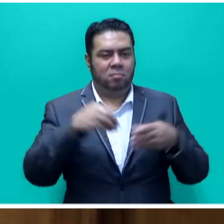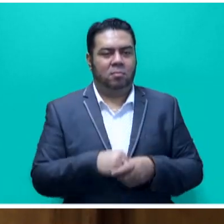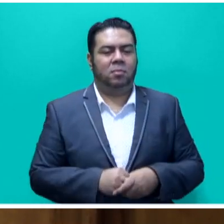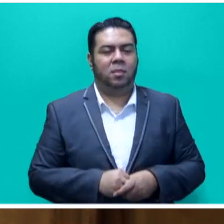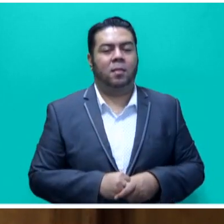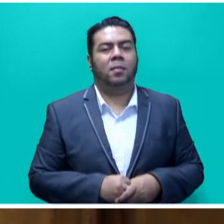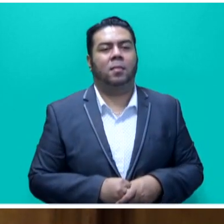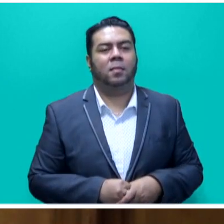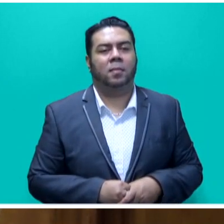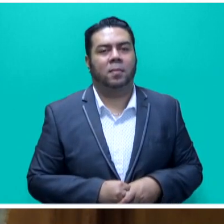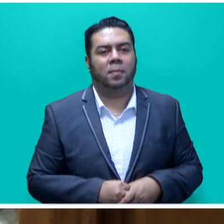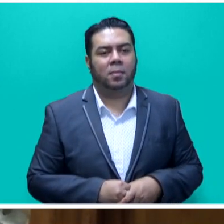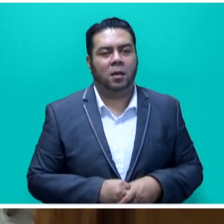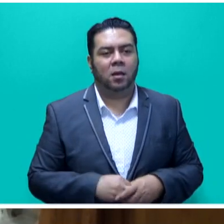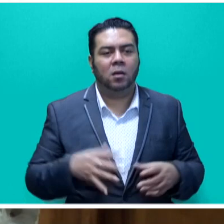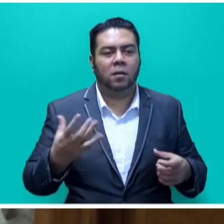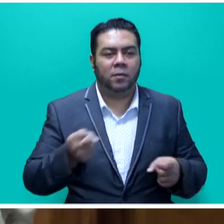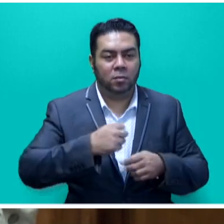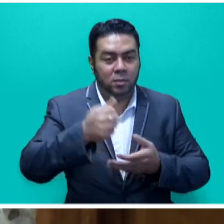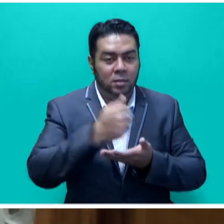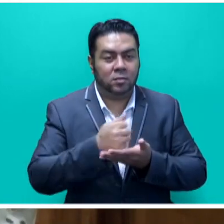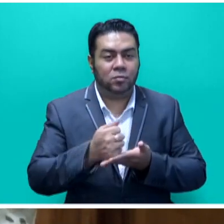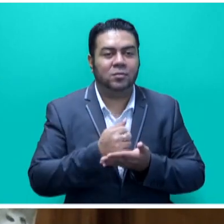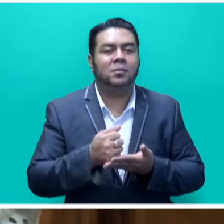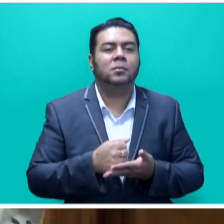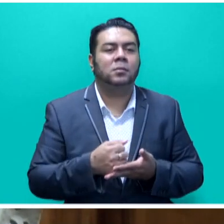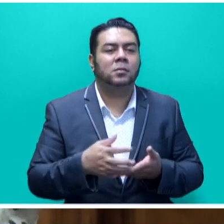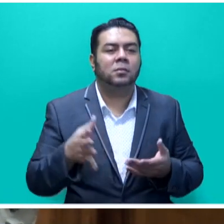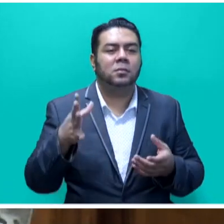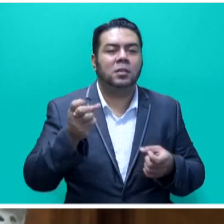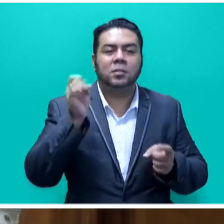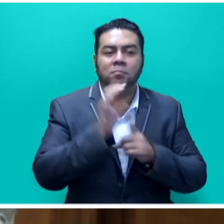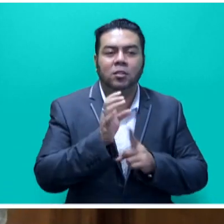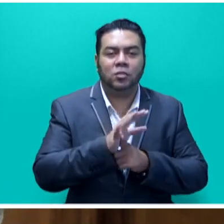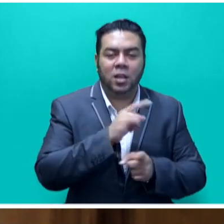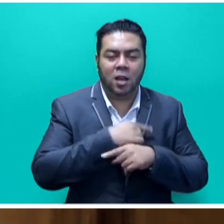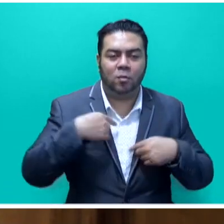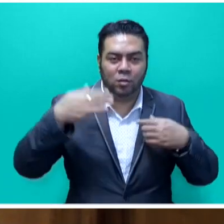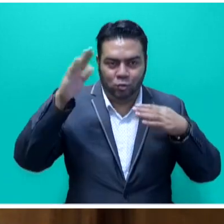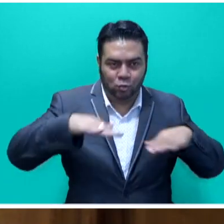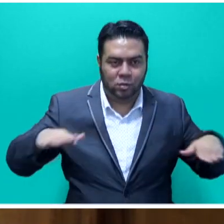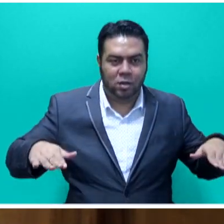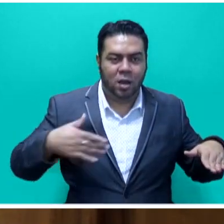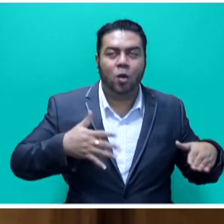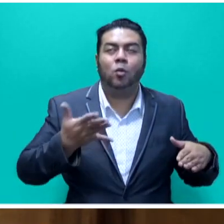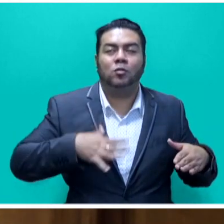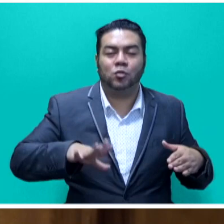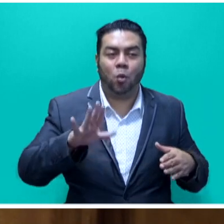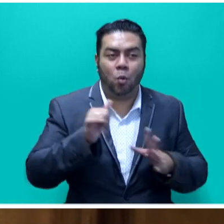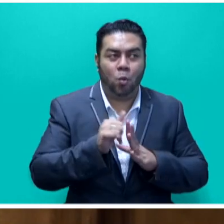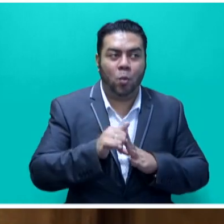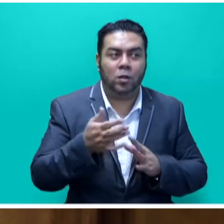the impact of our actions and decisions on our future, especially our children. Mr. Speaker, I'd also like to wish all